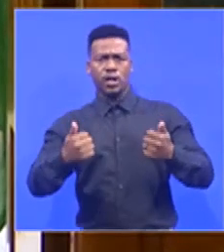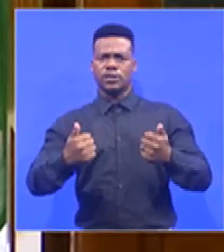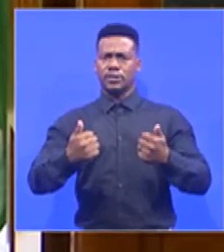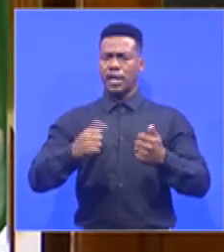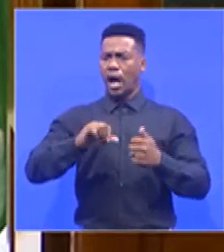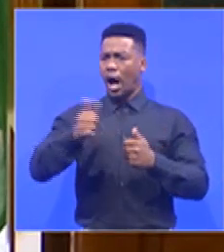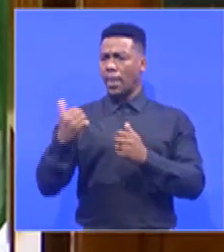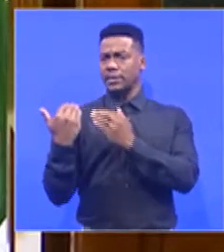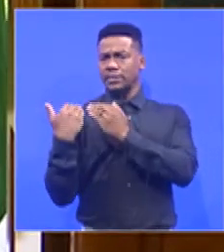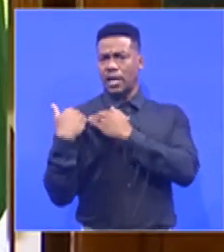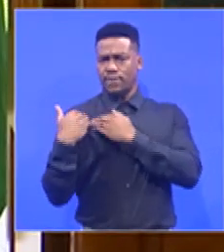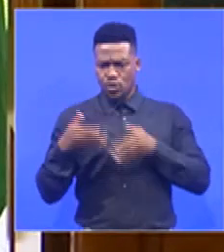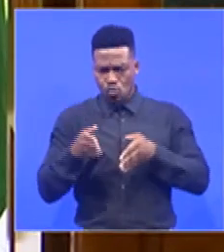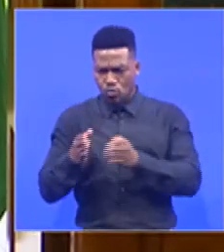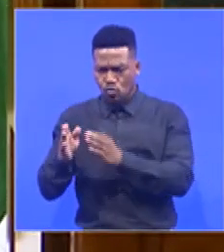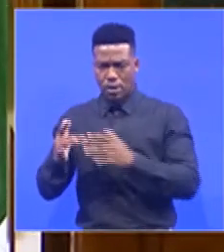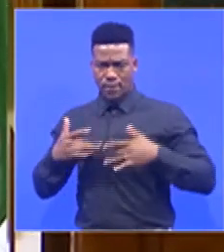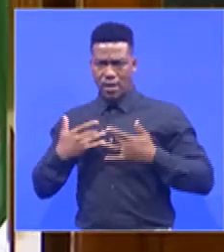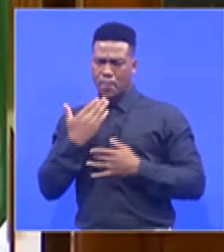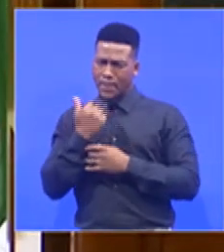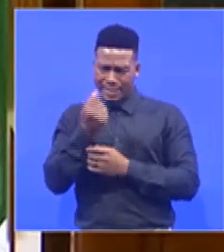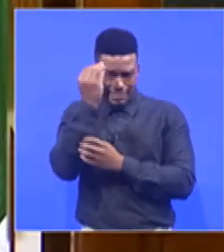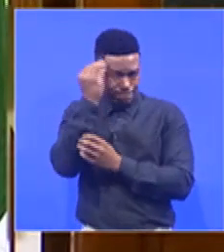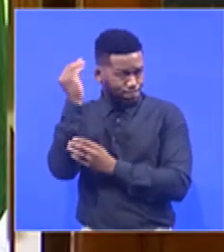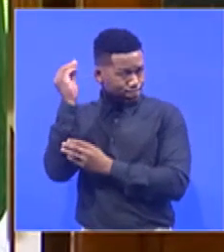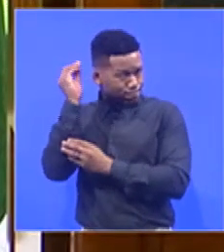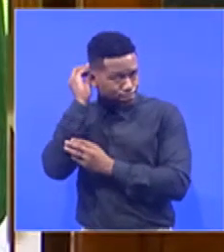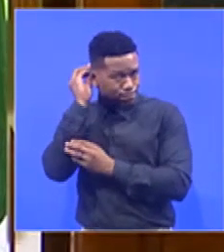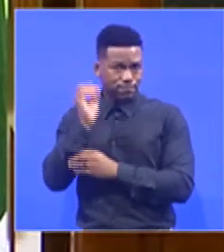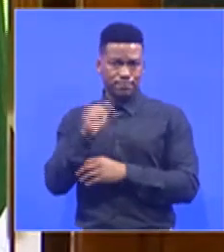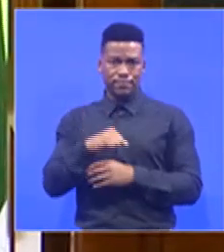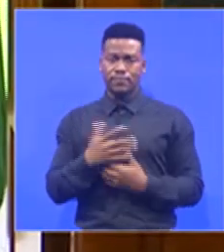precautions are taken into consideration, taking